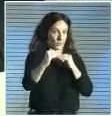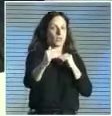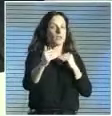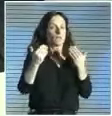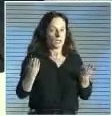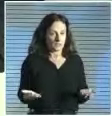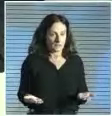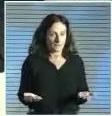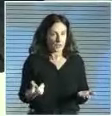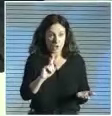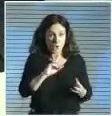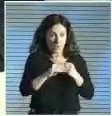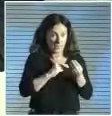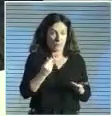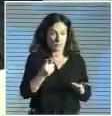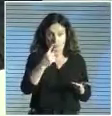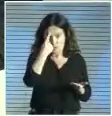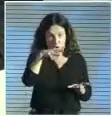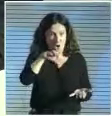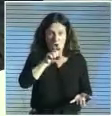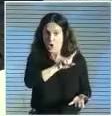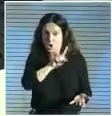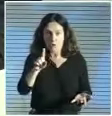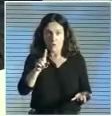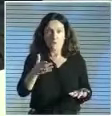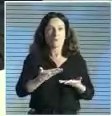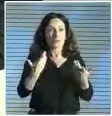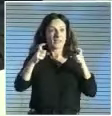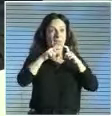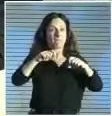in the level of the big size companies and organizations,